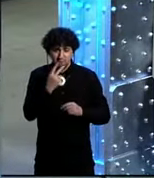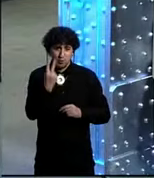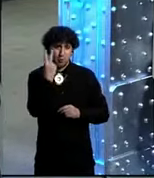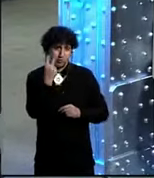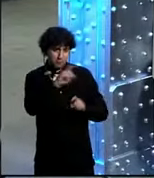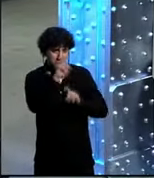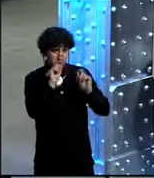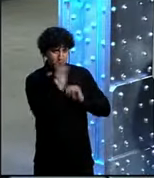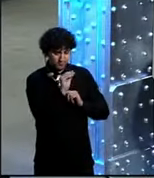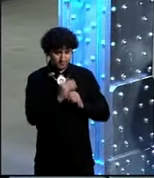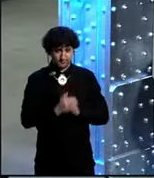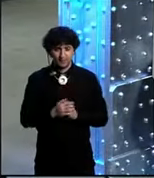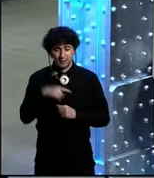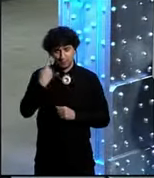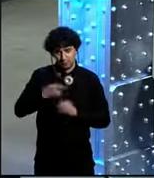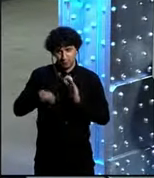we go on.